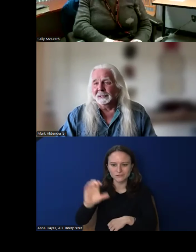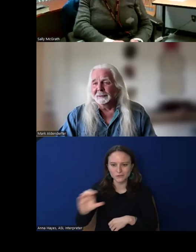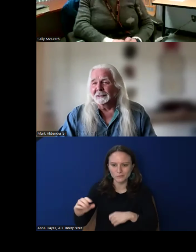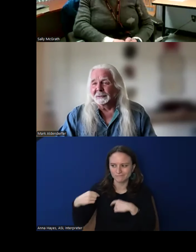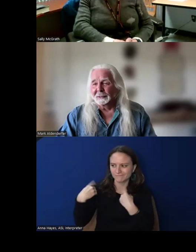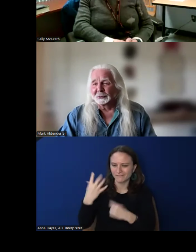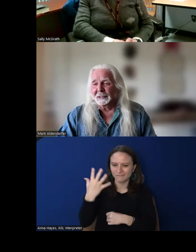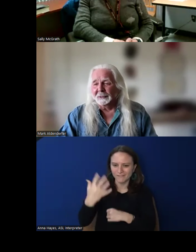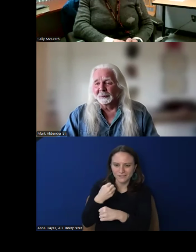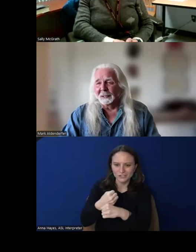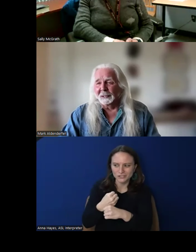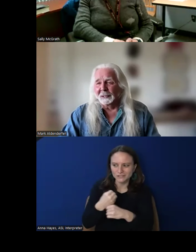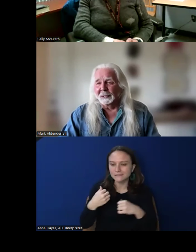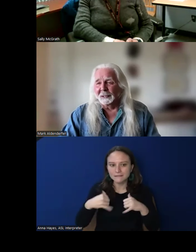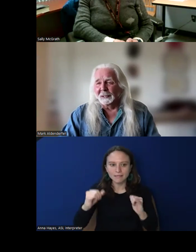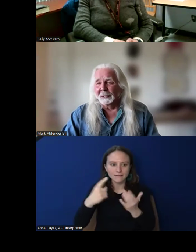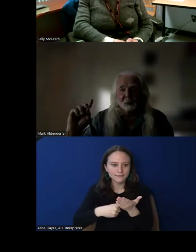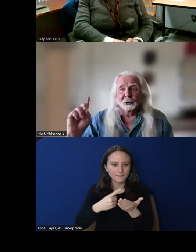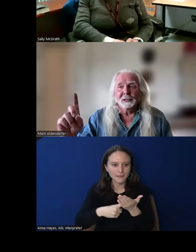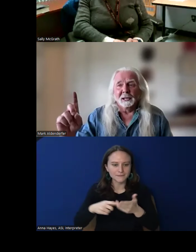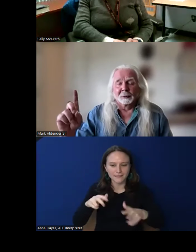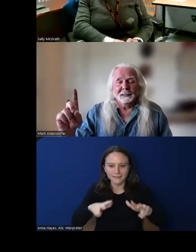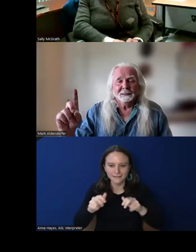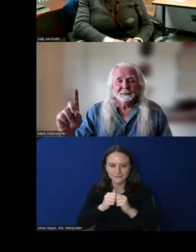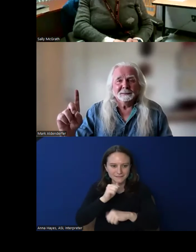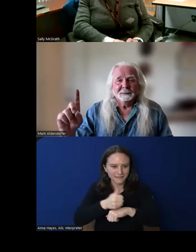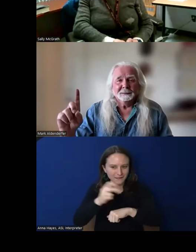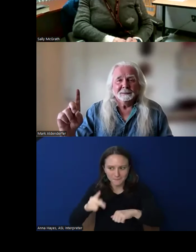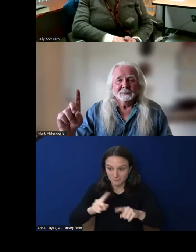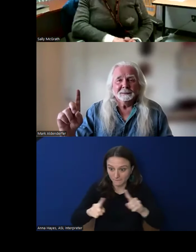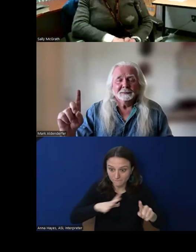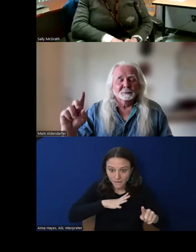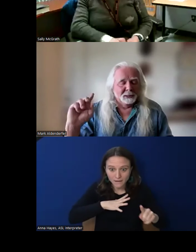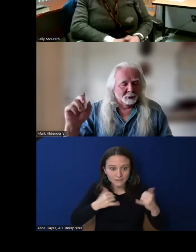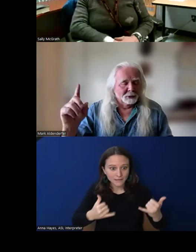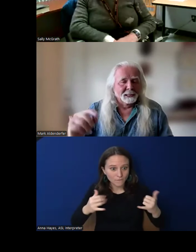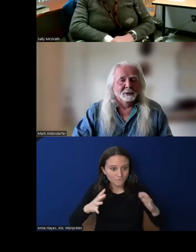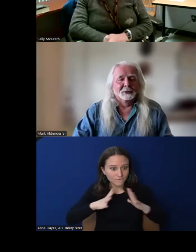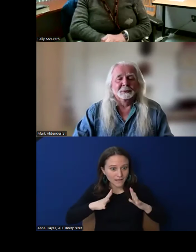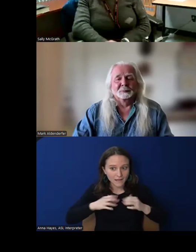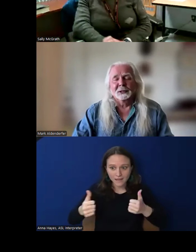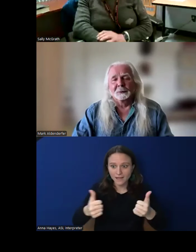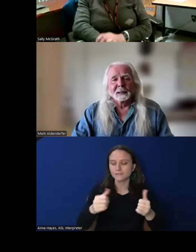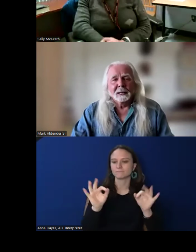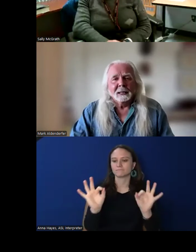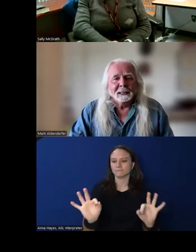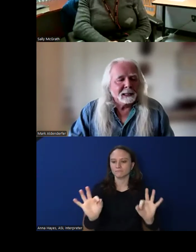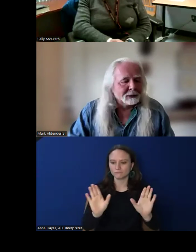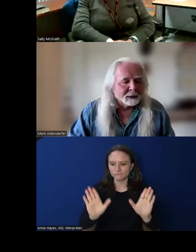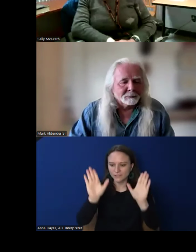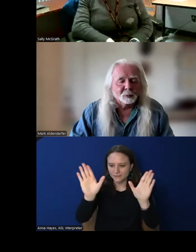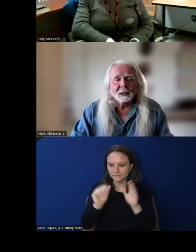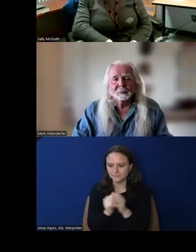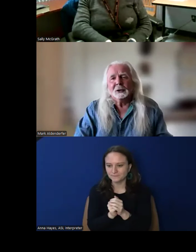it still gets a little tricky to actually set up. We're good now, right? Yes. We are good now. Awesome. So, in any